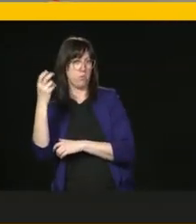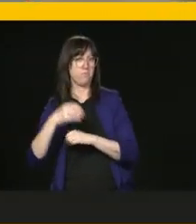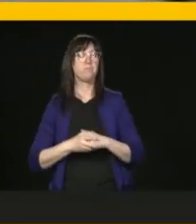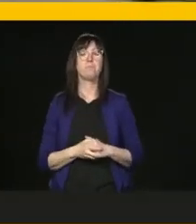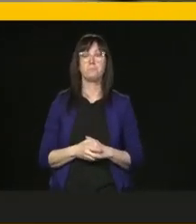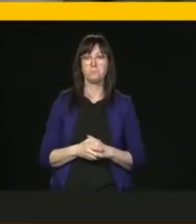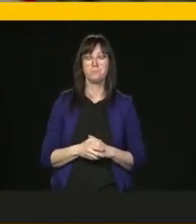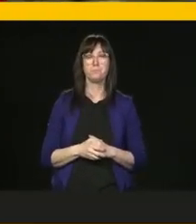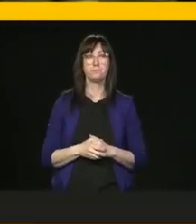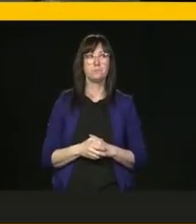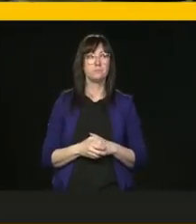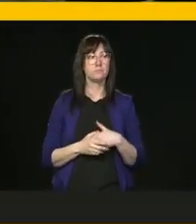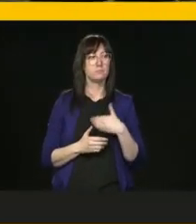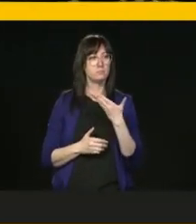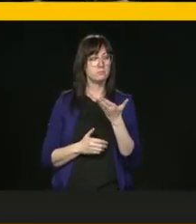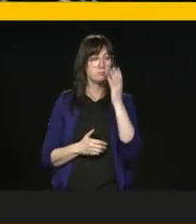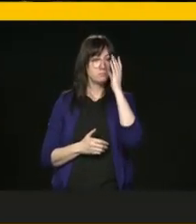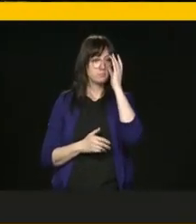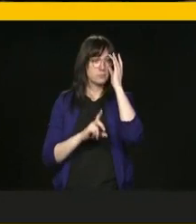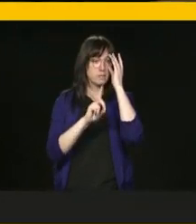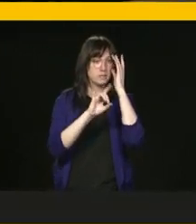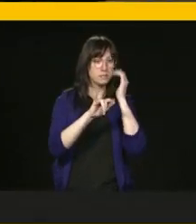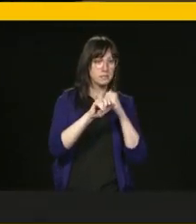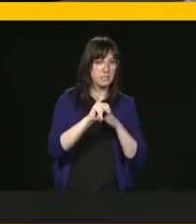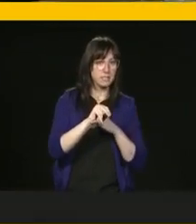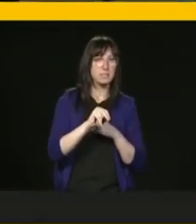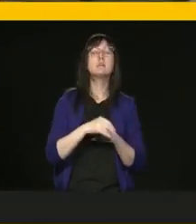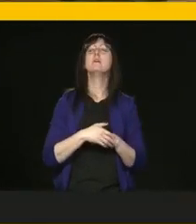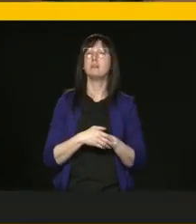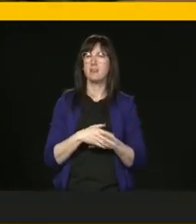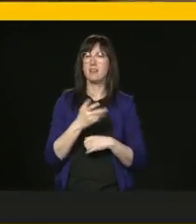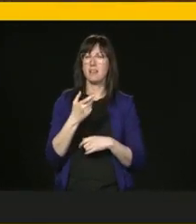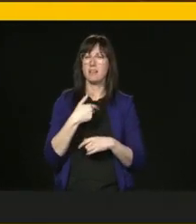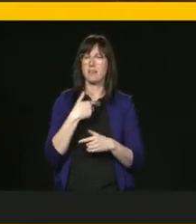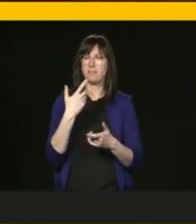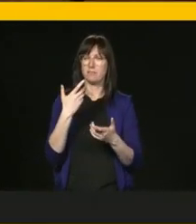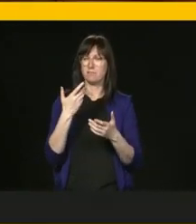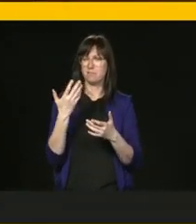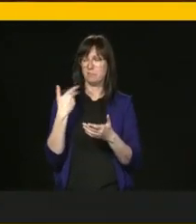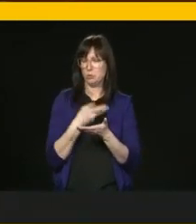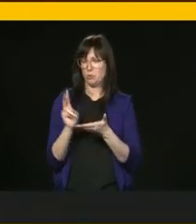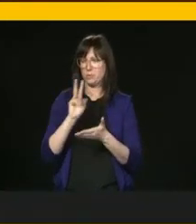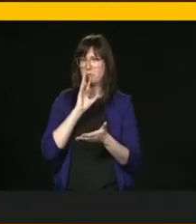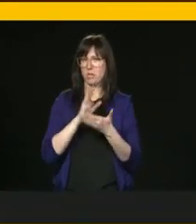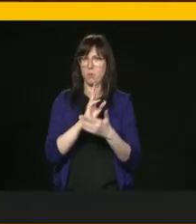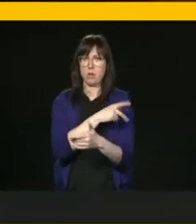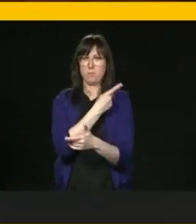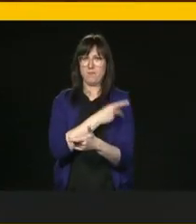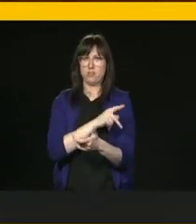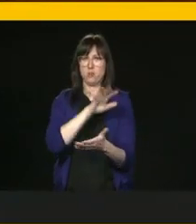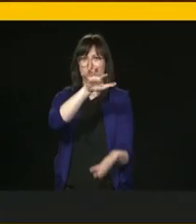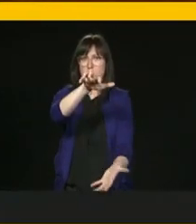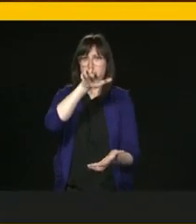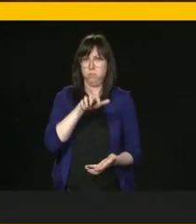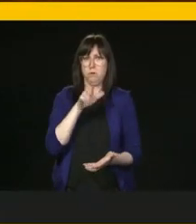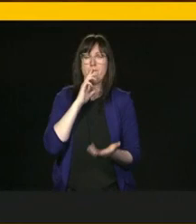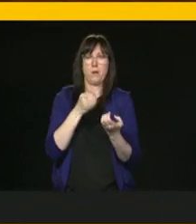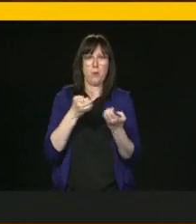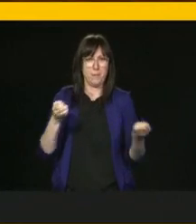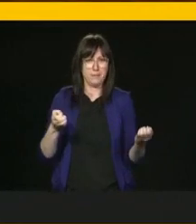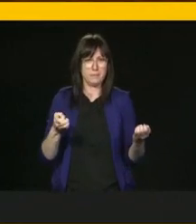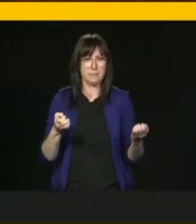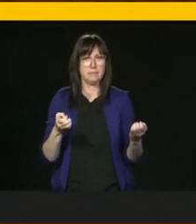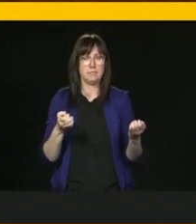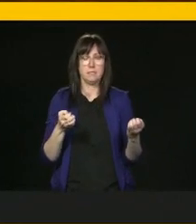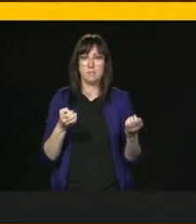Update on the provincial bulk buy. I think it was first talked about 2 weeks ago. I'm wondering if any equipment has actually gone out so far, or if that's intended for